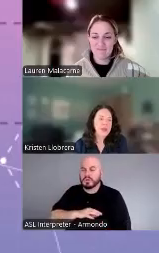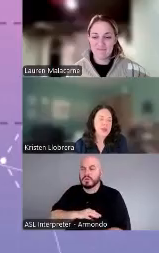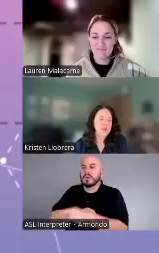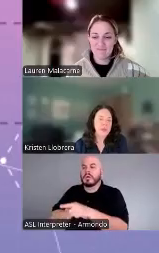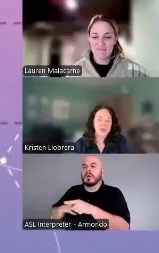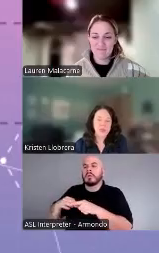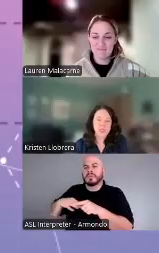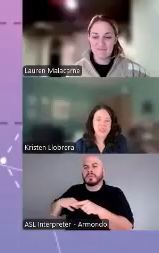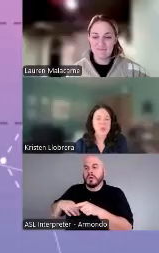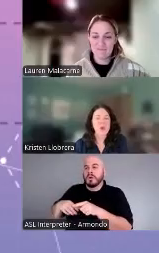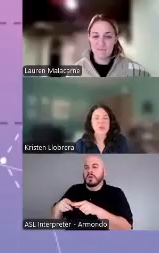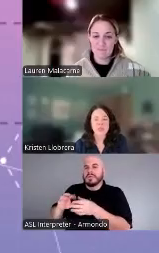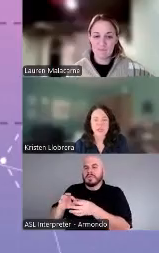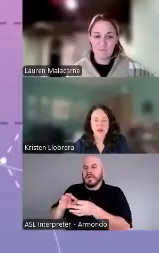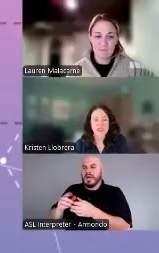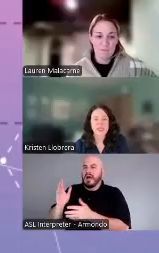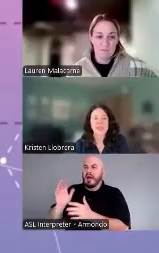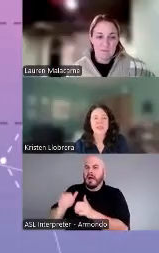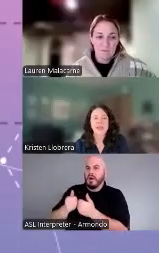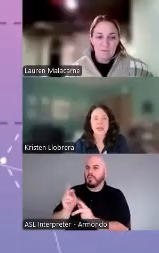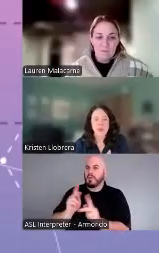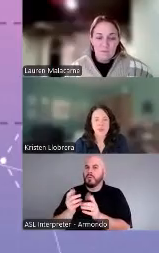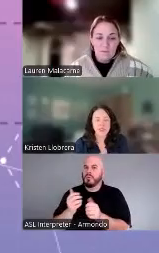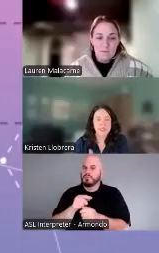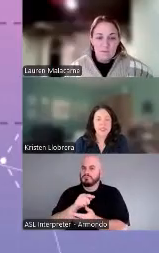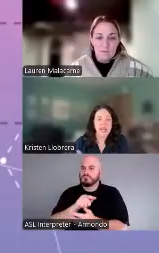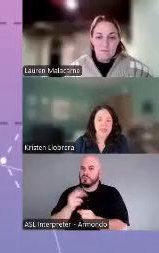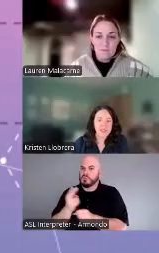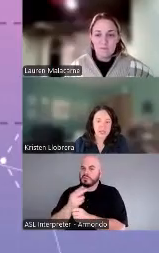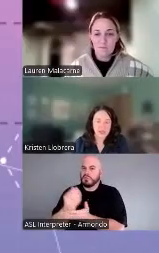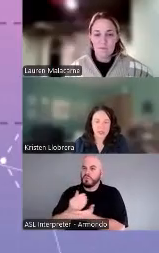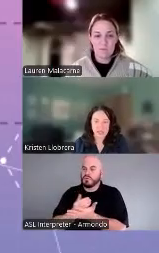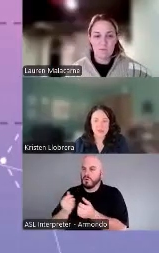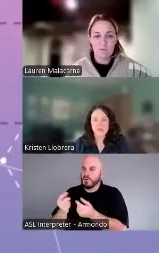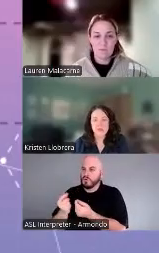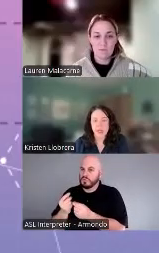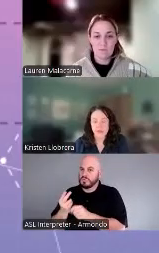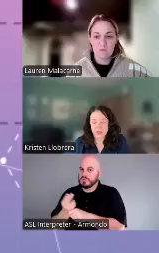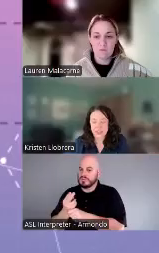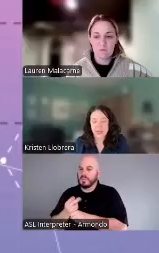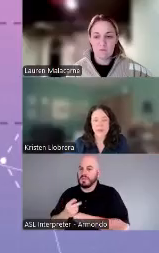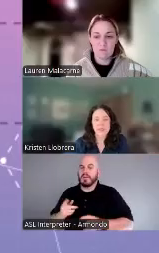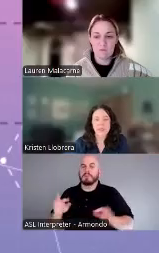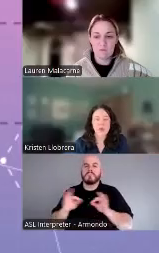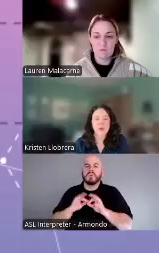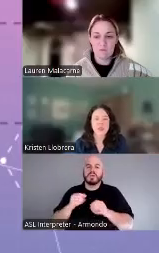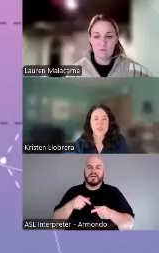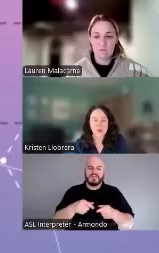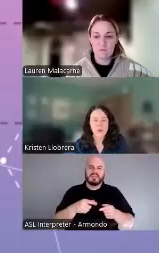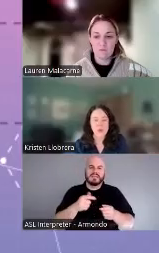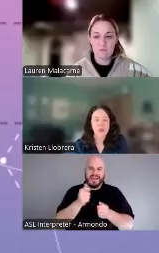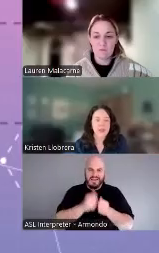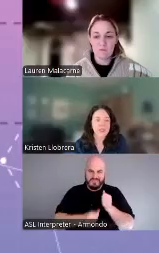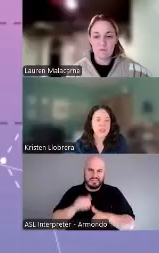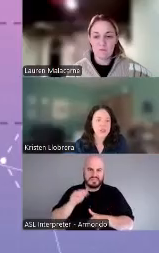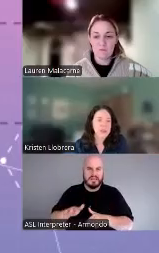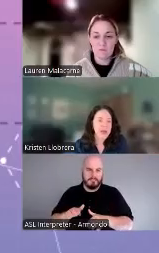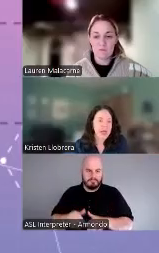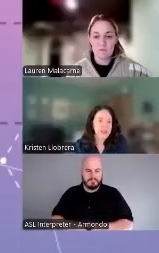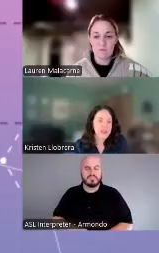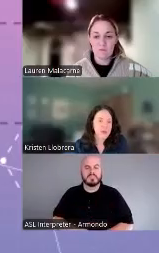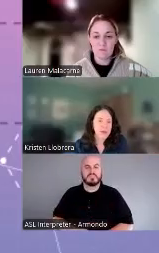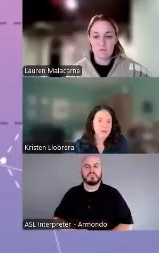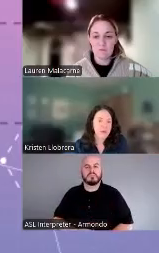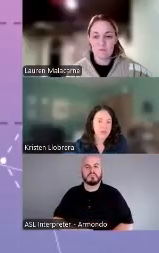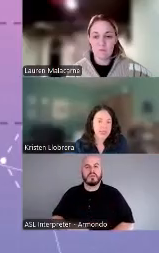people using this want to use the content. It made more sense to have this at every every step. So at this point, people are allowed to choose the